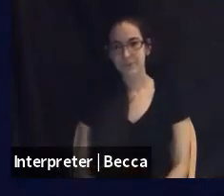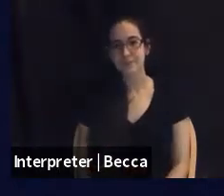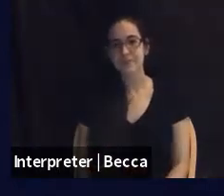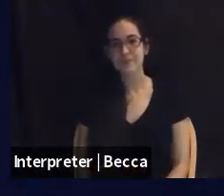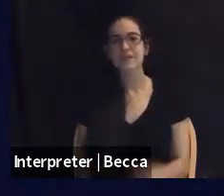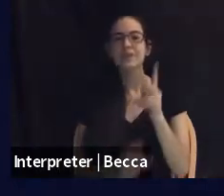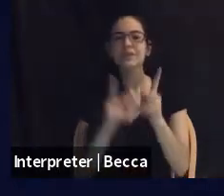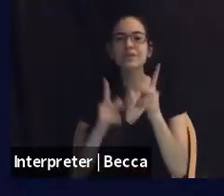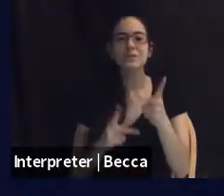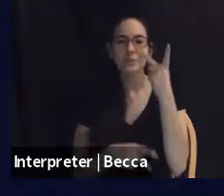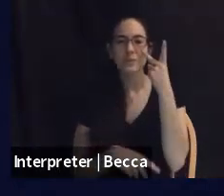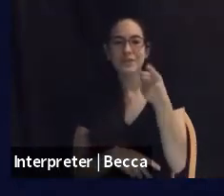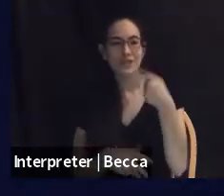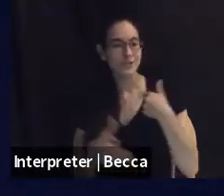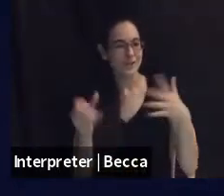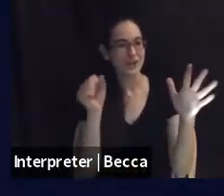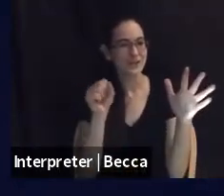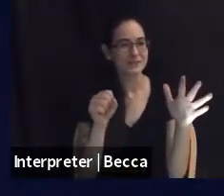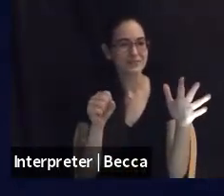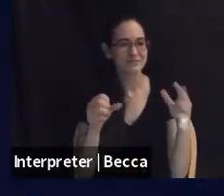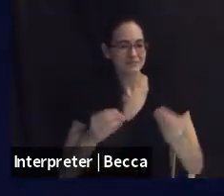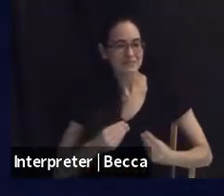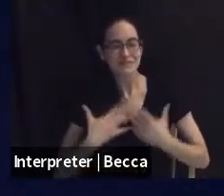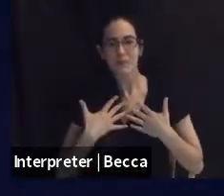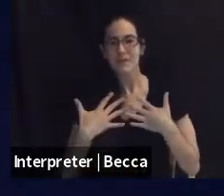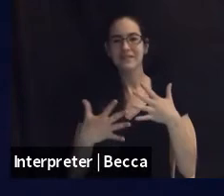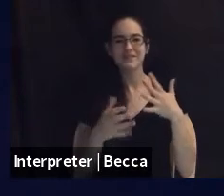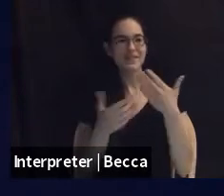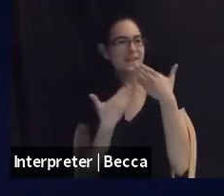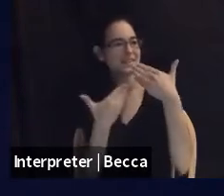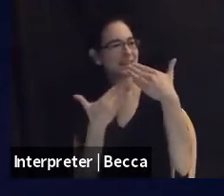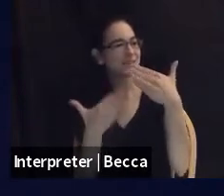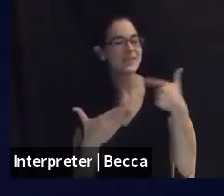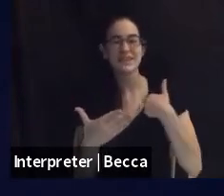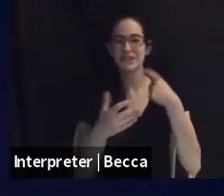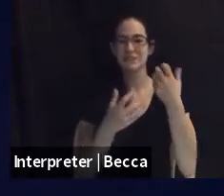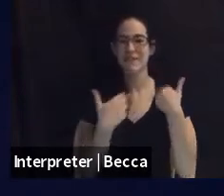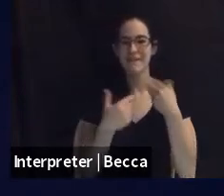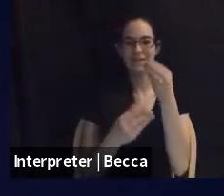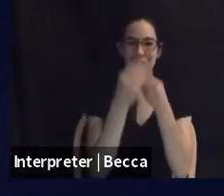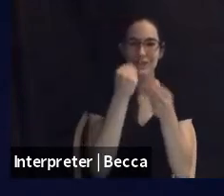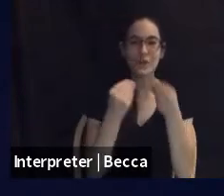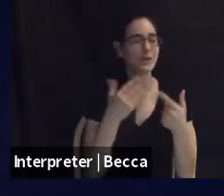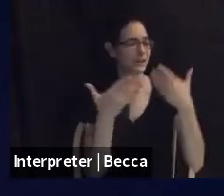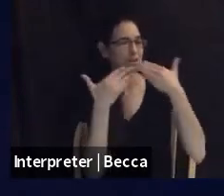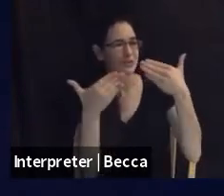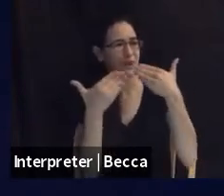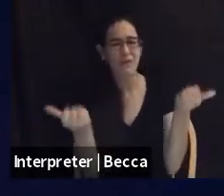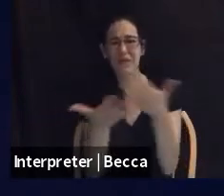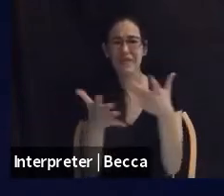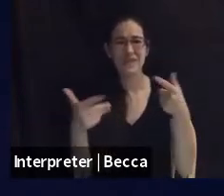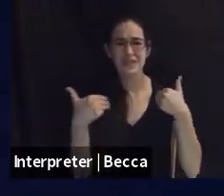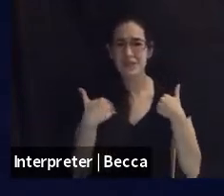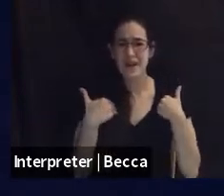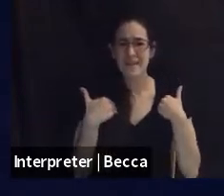at you and you're full of thankfulness and you have a community and you love having food and you're grateful for everything you have? And they're like, man,